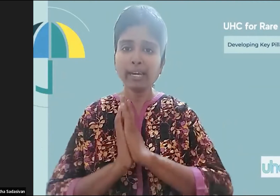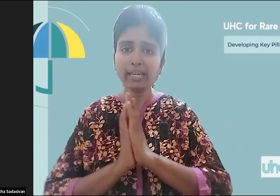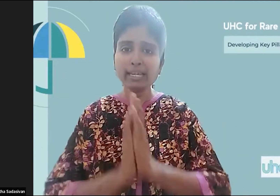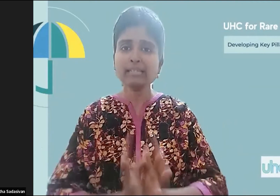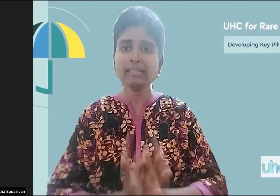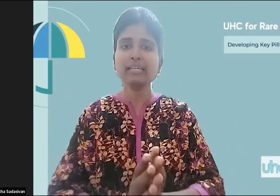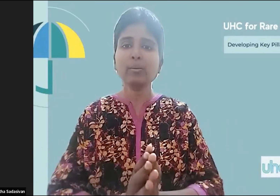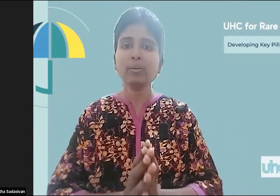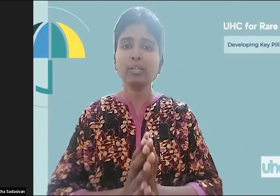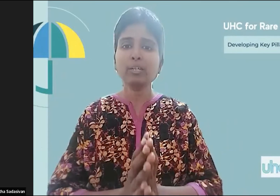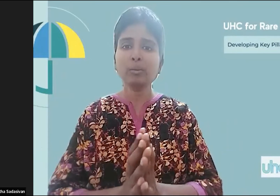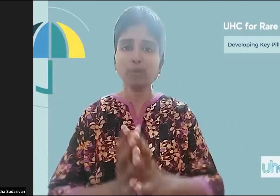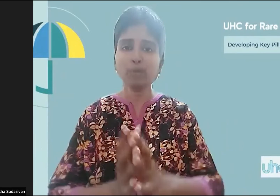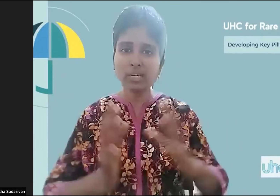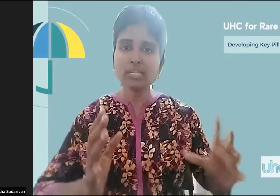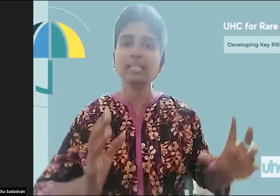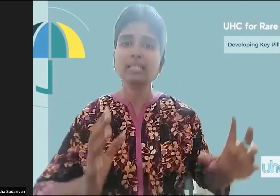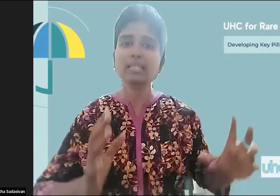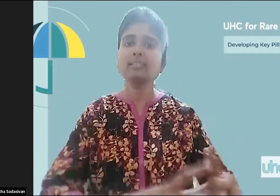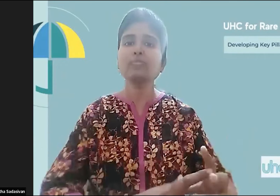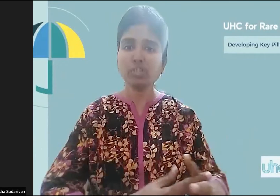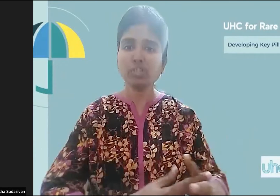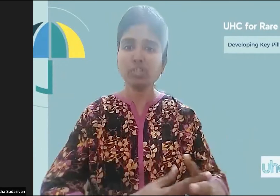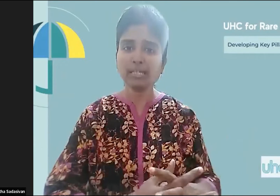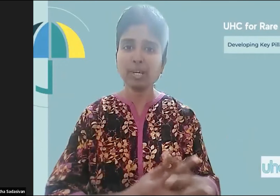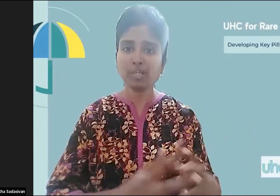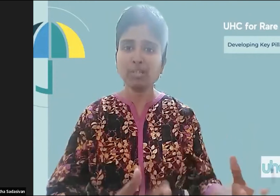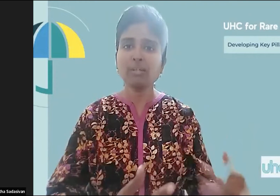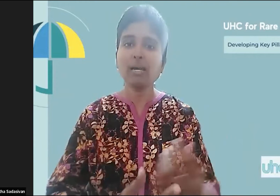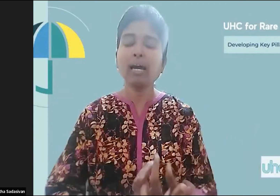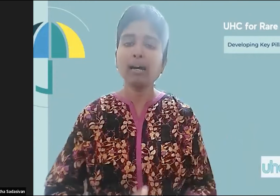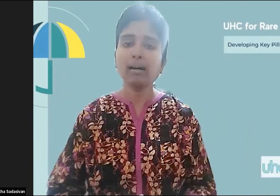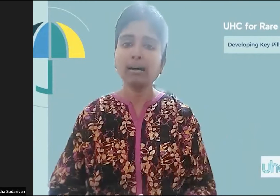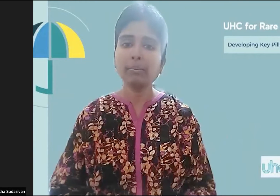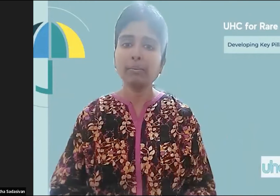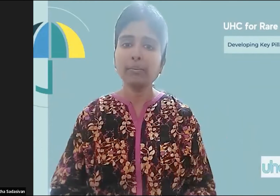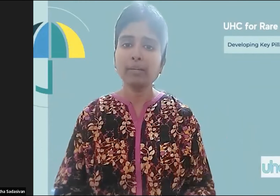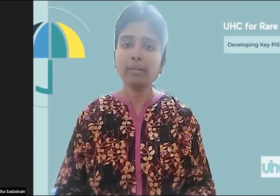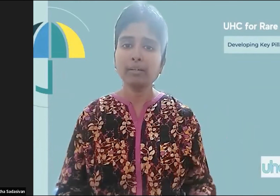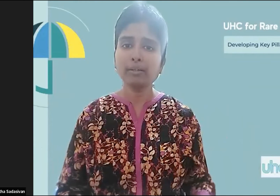I can see community support is at the social participation